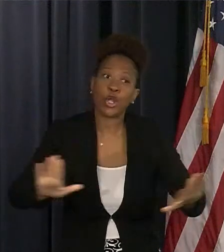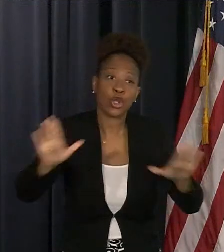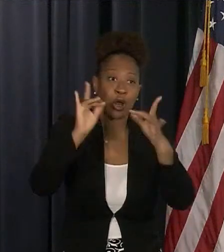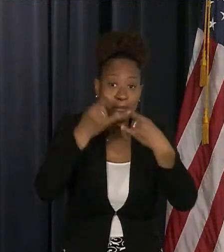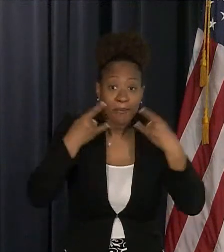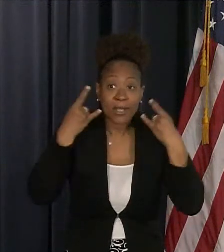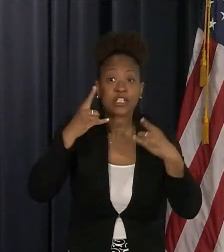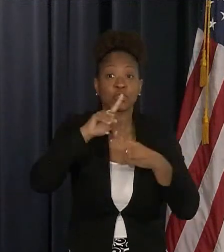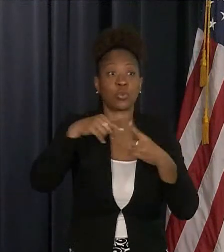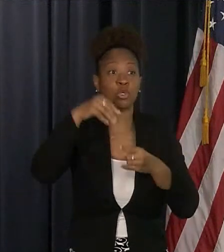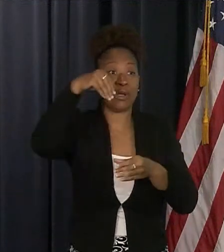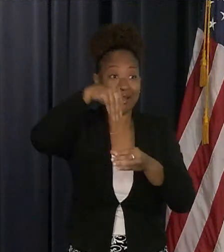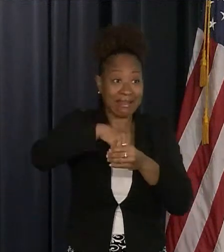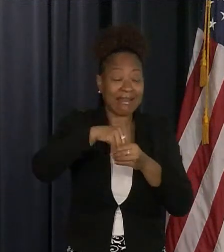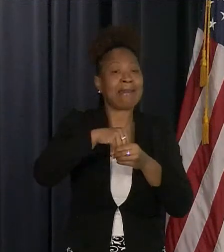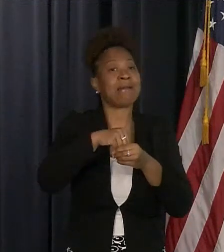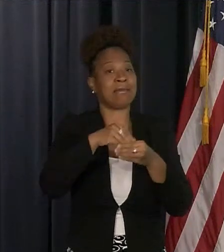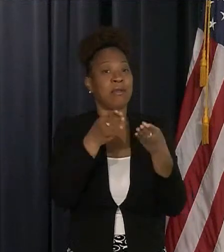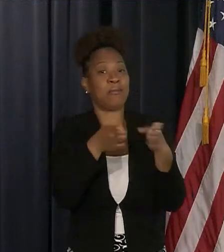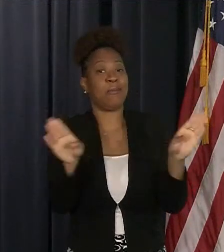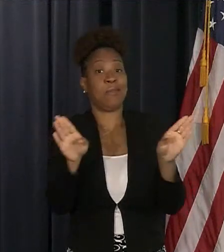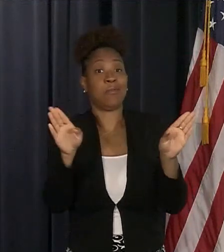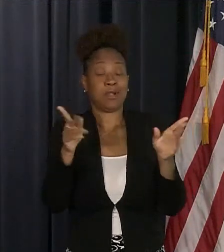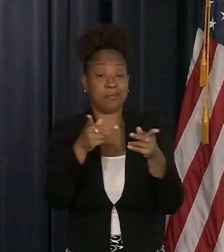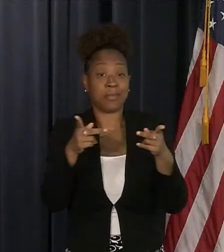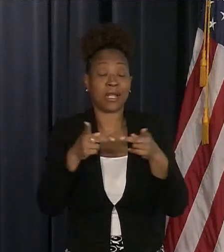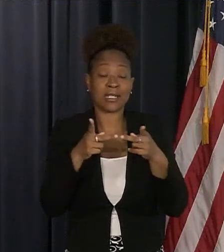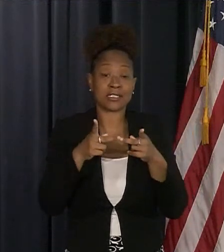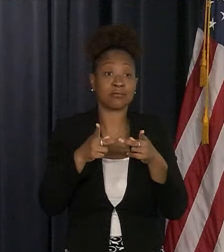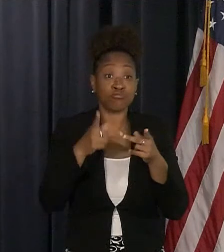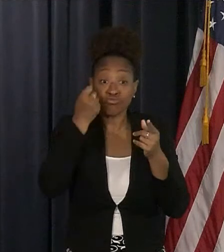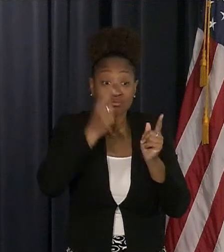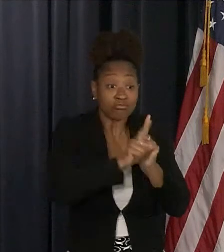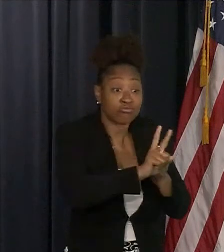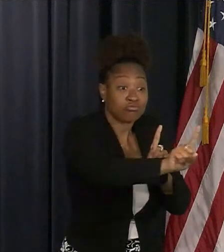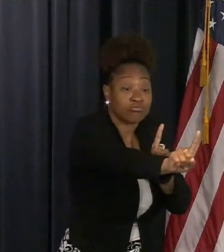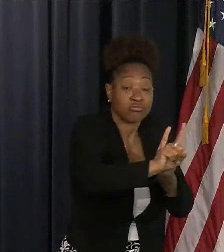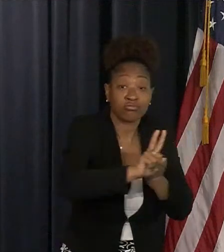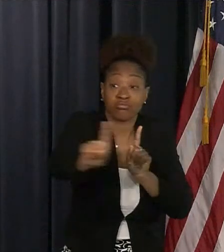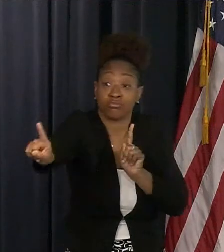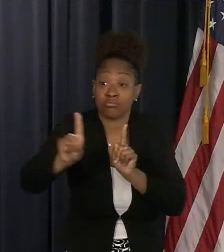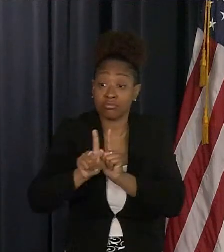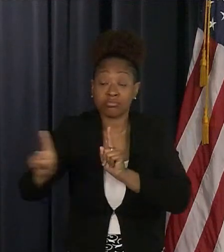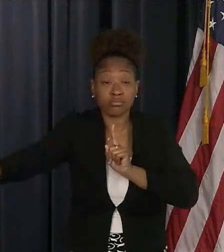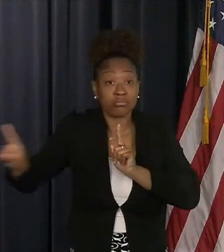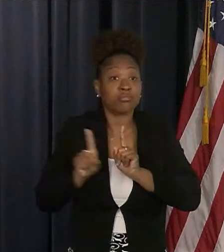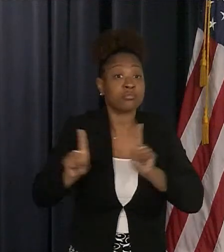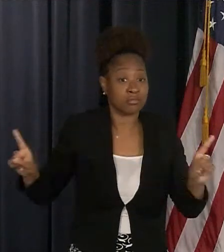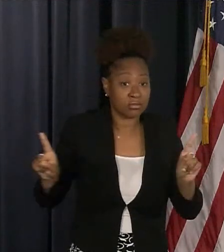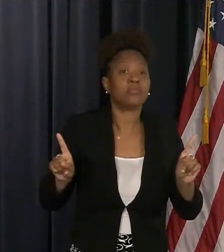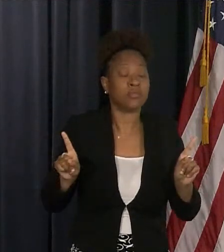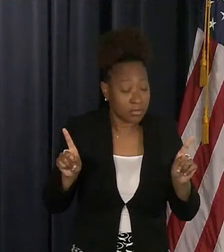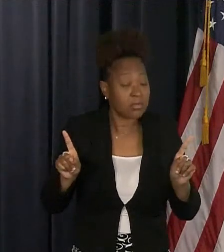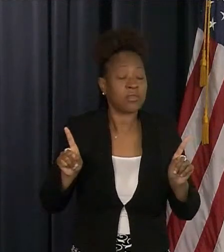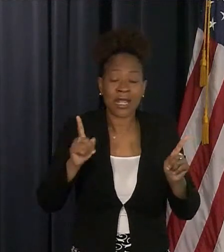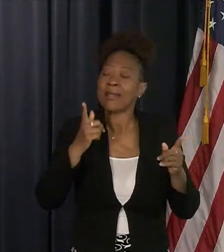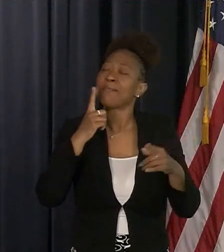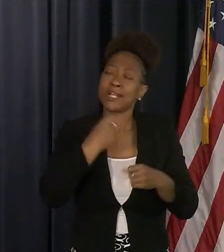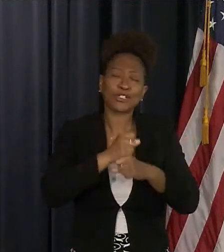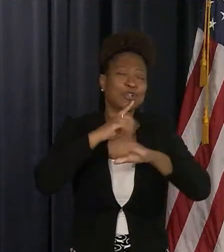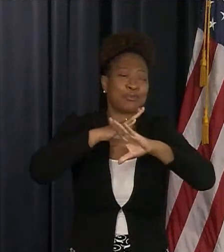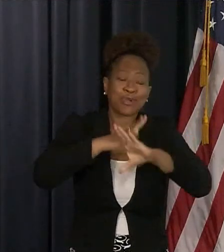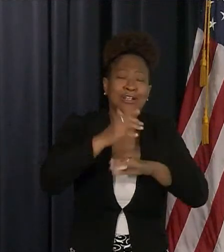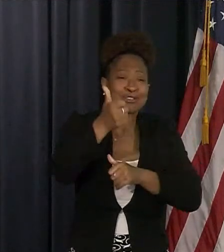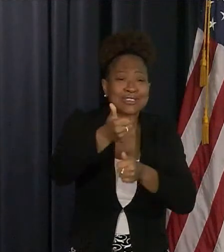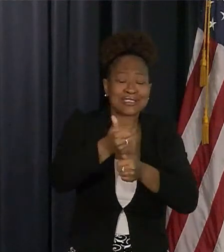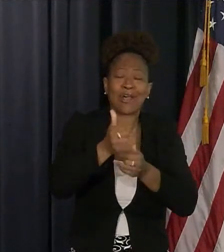you are in an indoor public setting. Maintain social distancing and make sure you are taking all the precautions that you